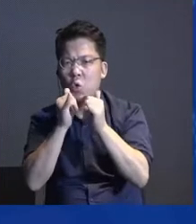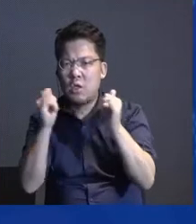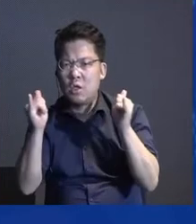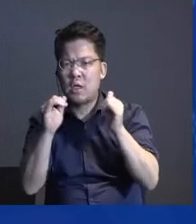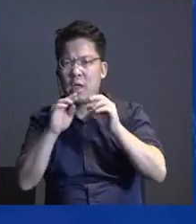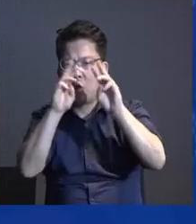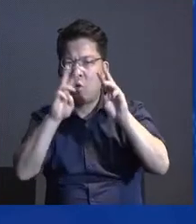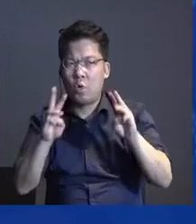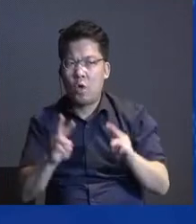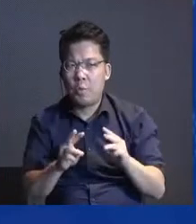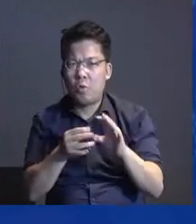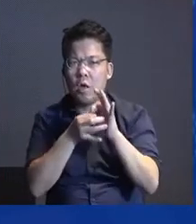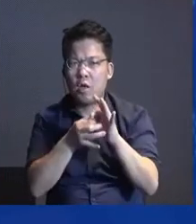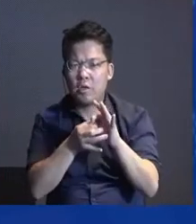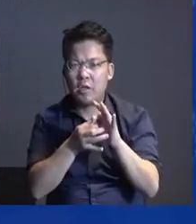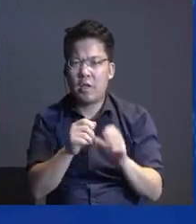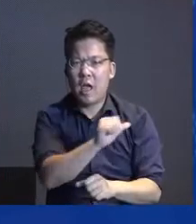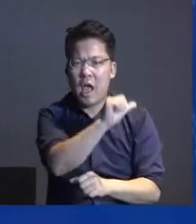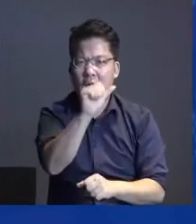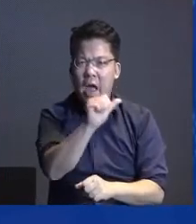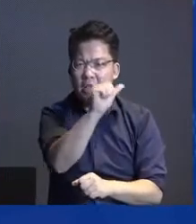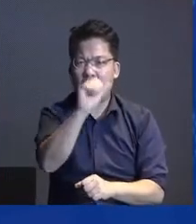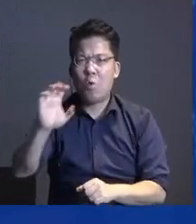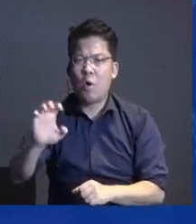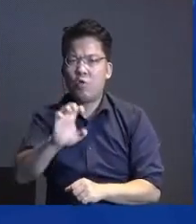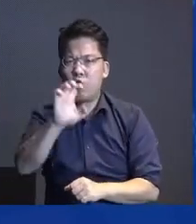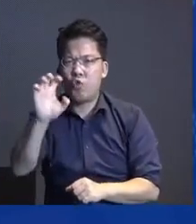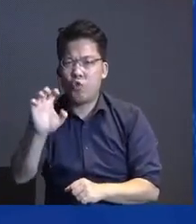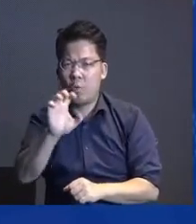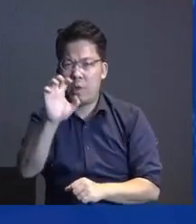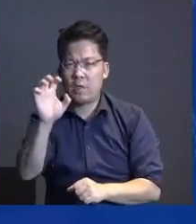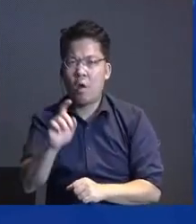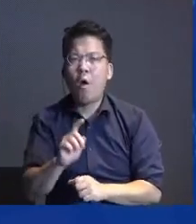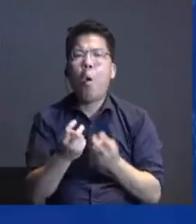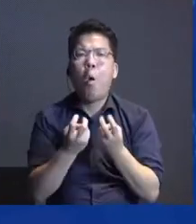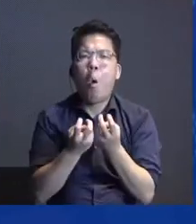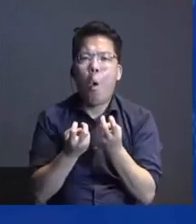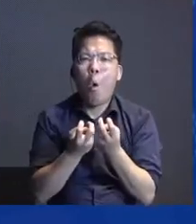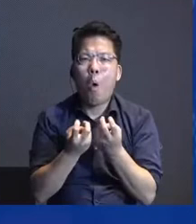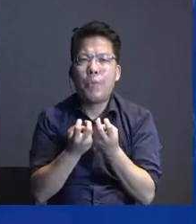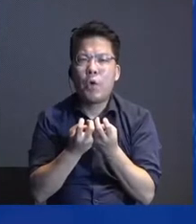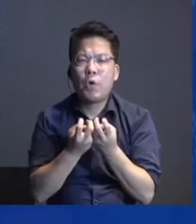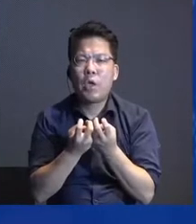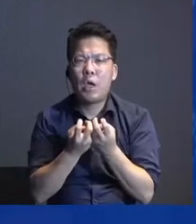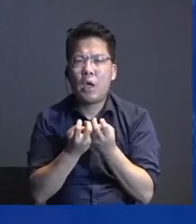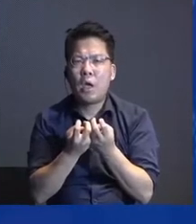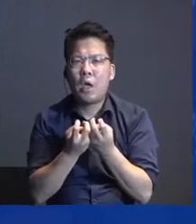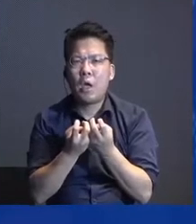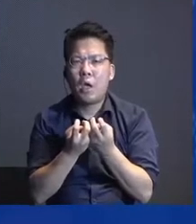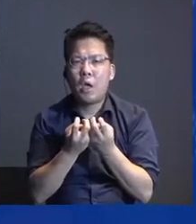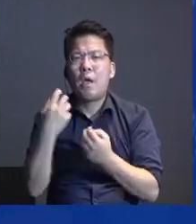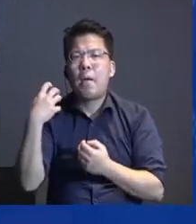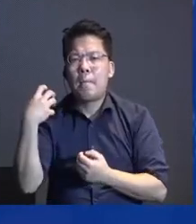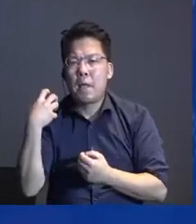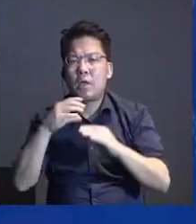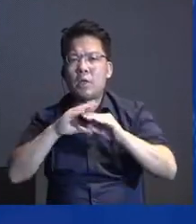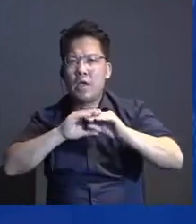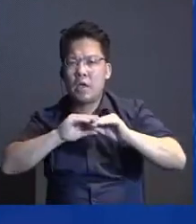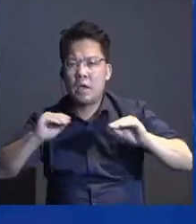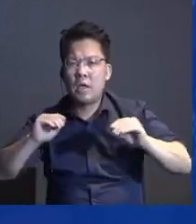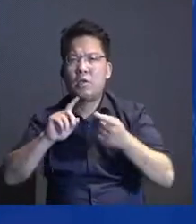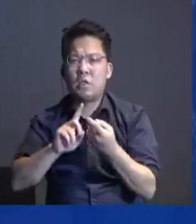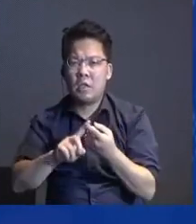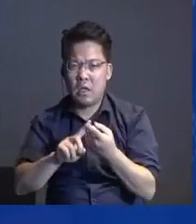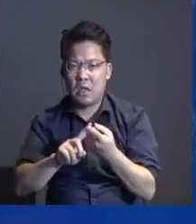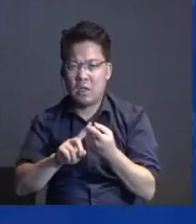Europe. So it's my great honor to present 8 different speakers with 5 different projects in